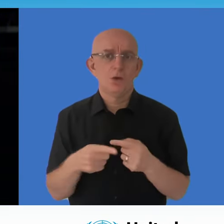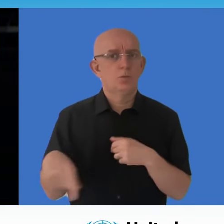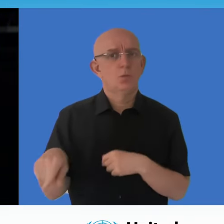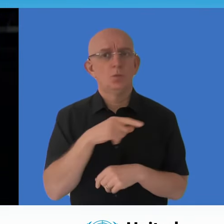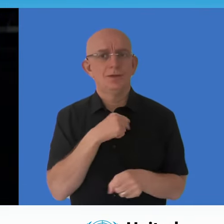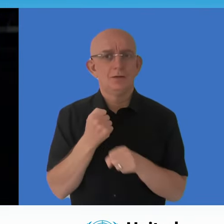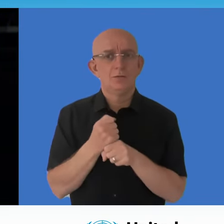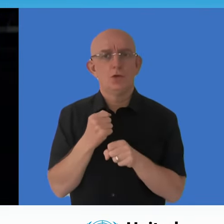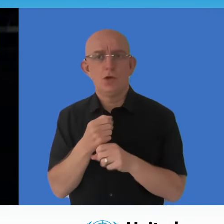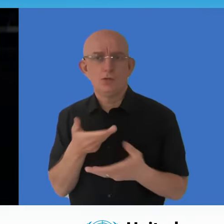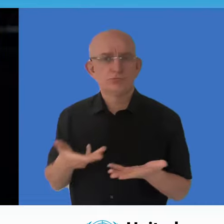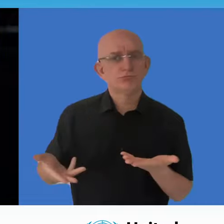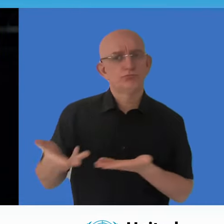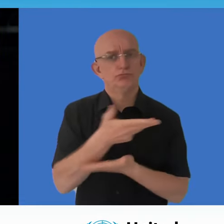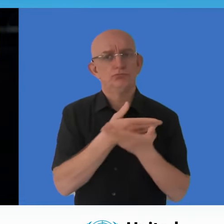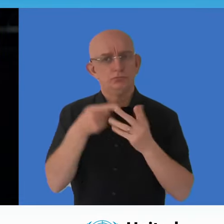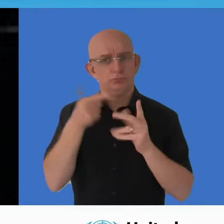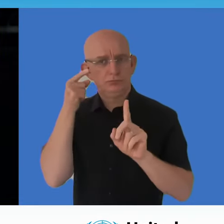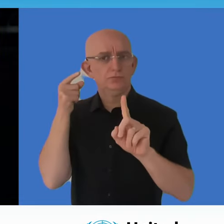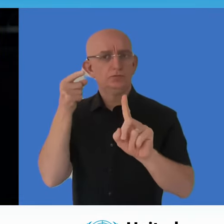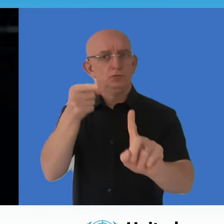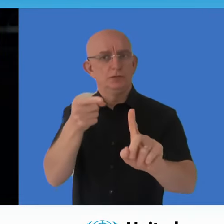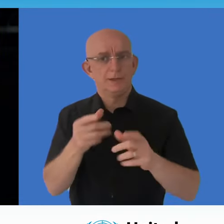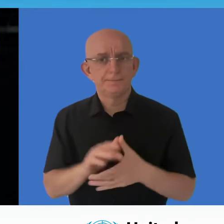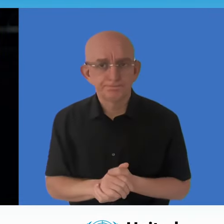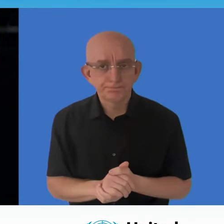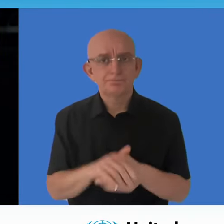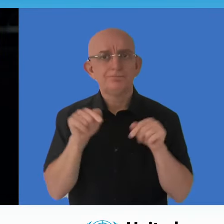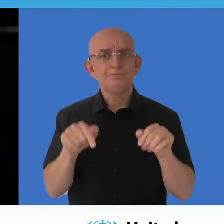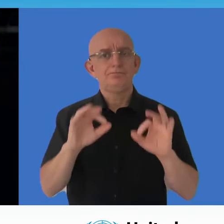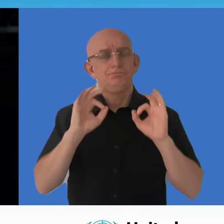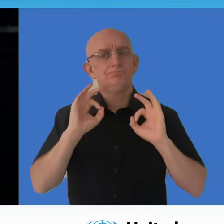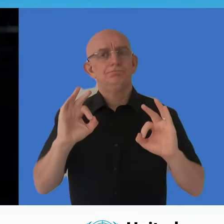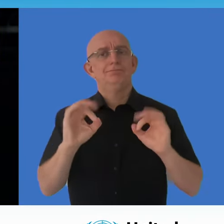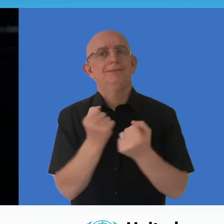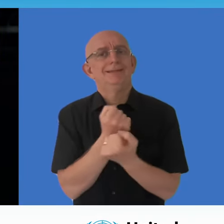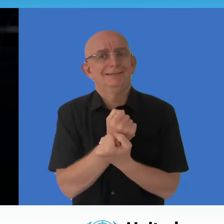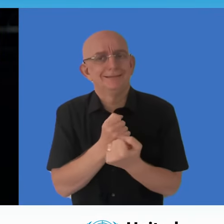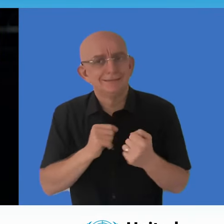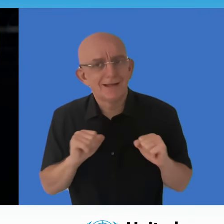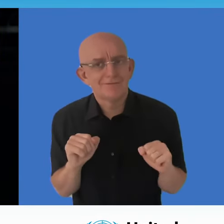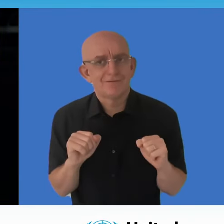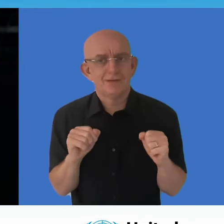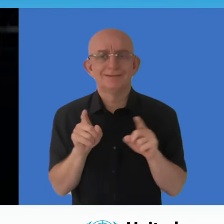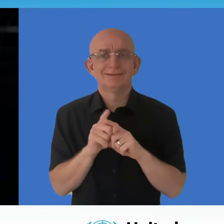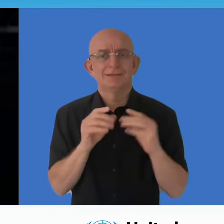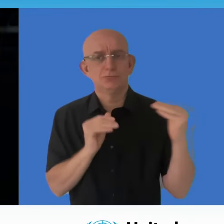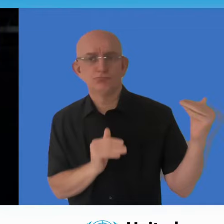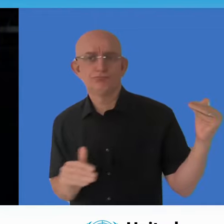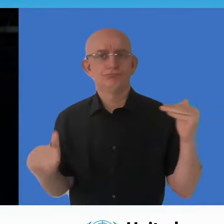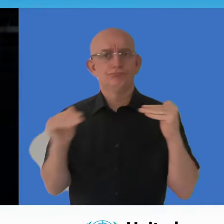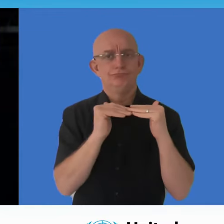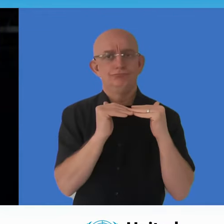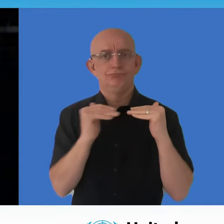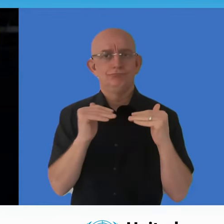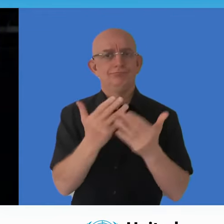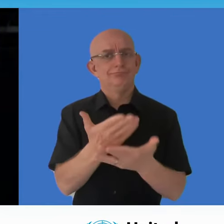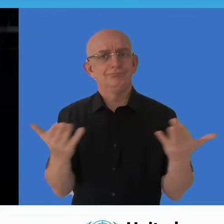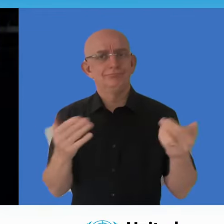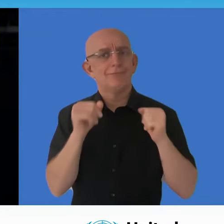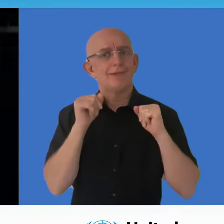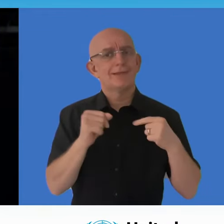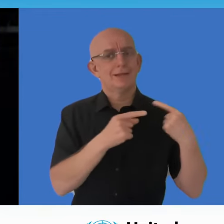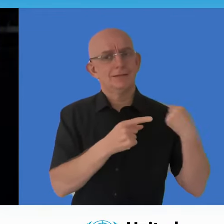safe, more just, and more sustainable for all. I wish